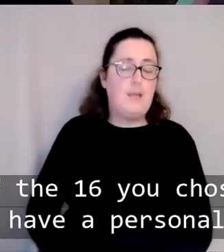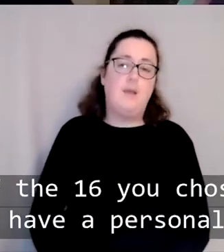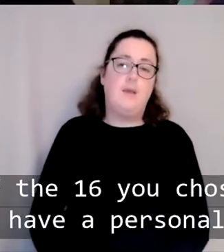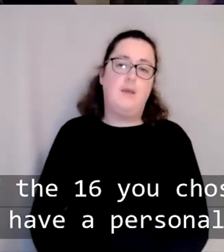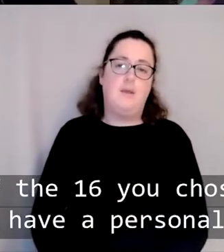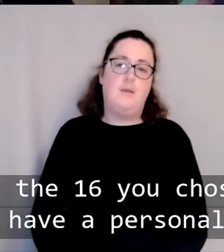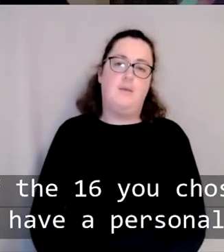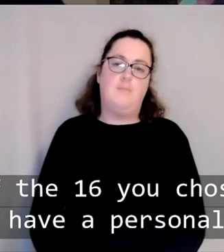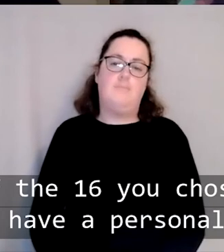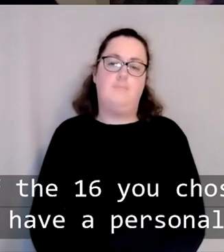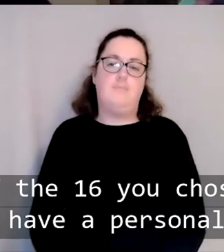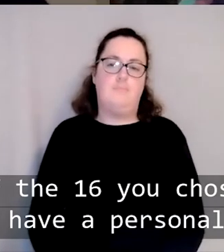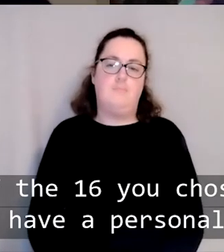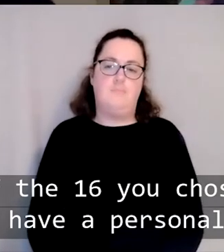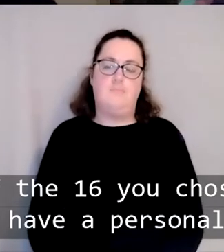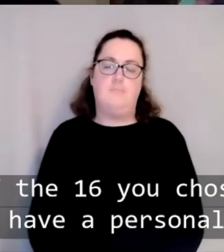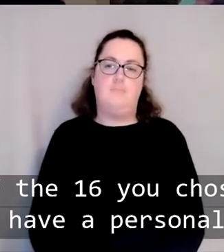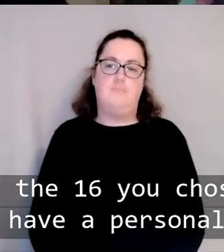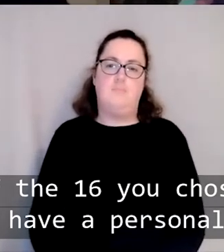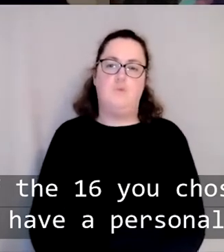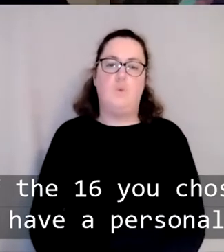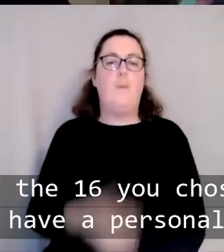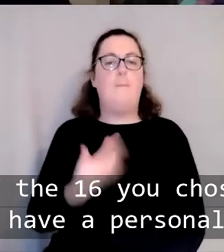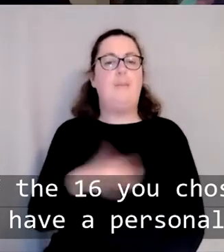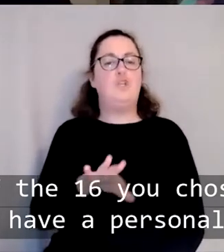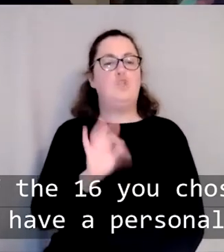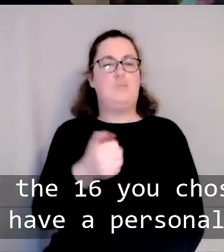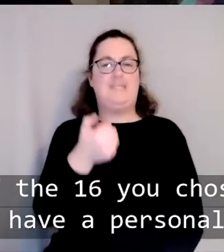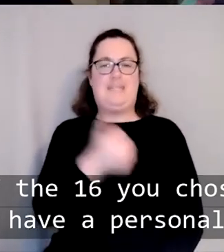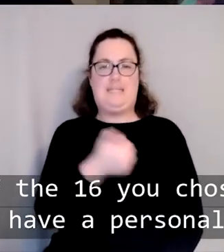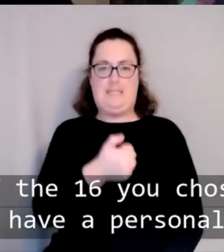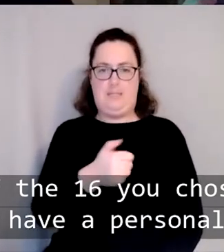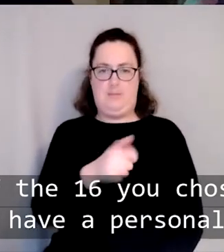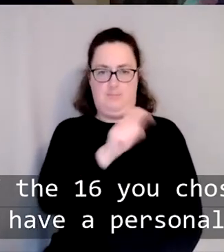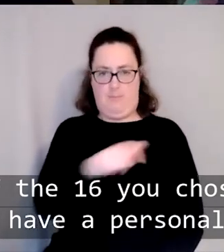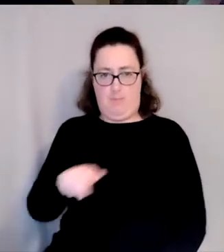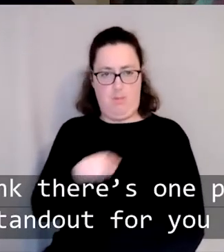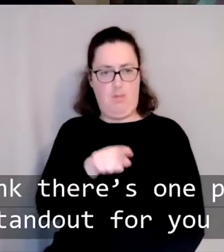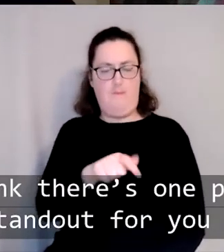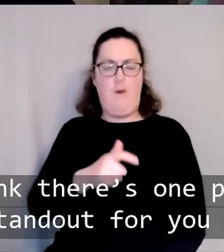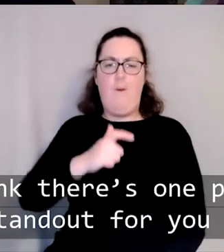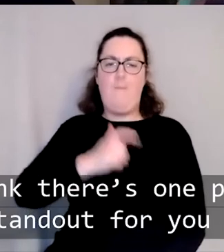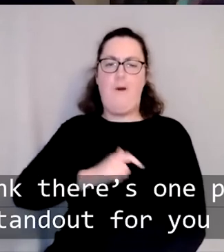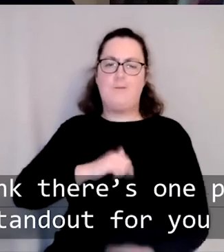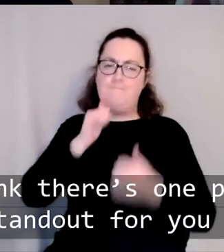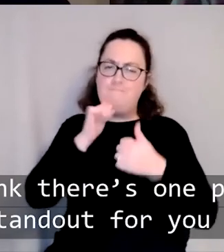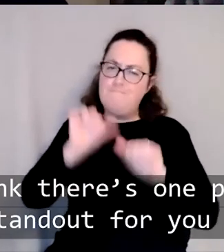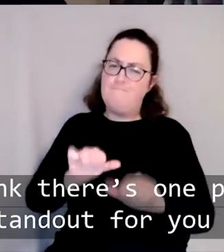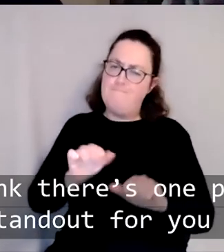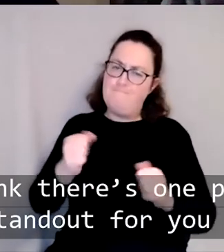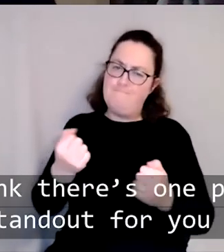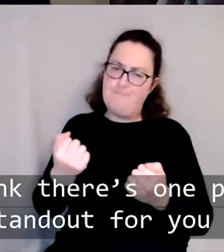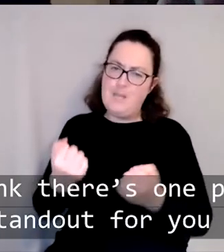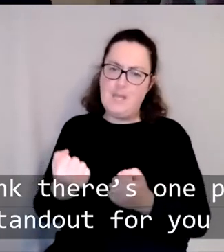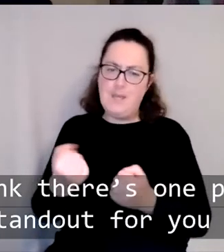you have, of the 16 you chose, do you have a kind of personal hero? Do you think there's one person